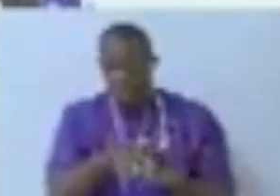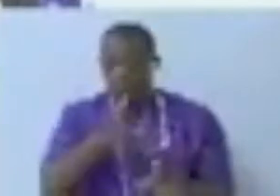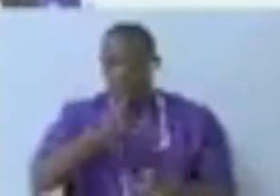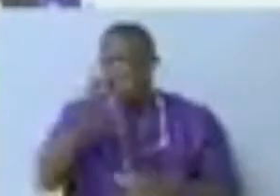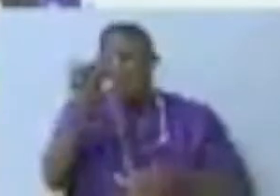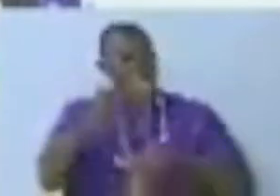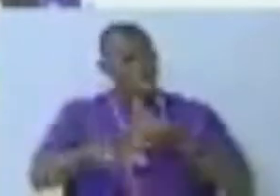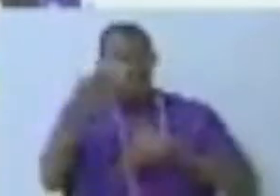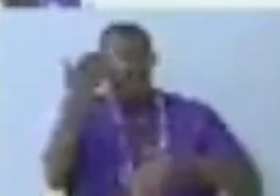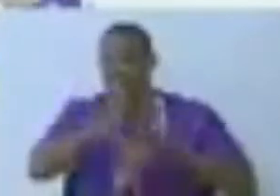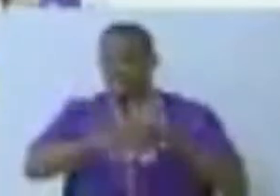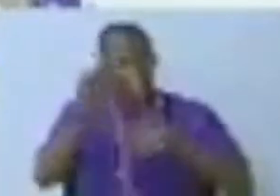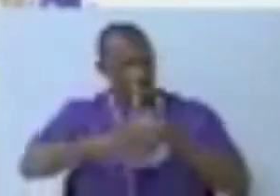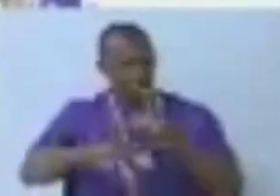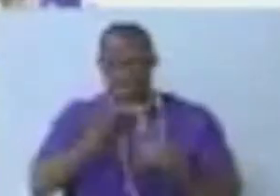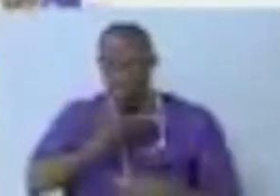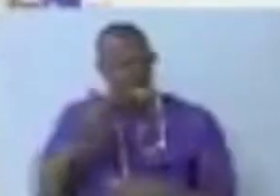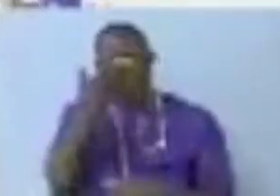at this.